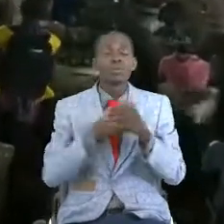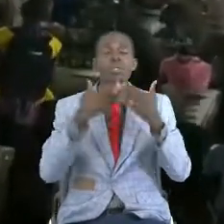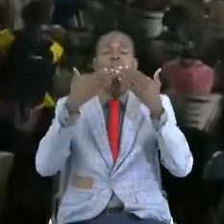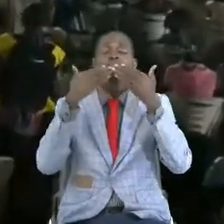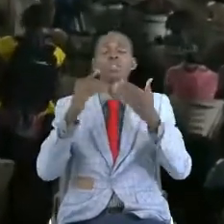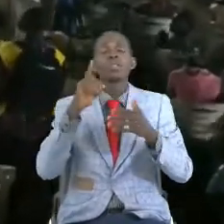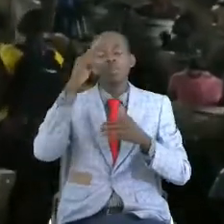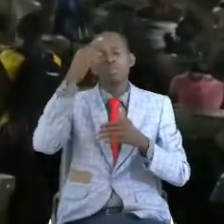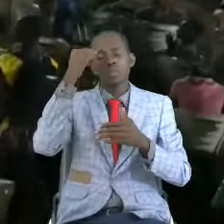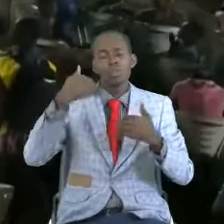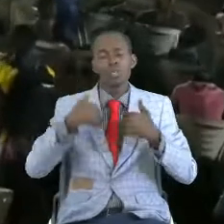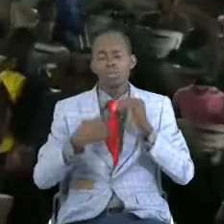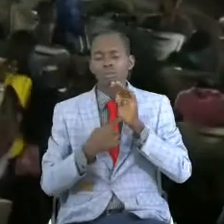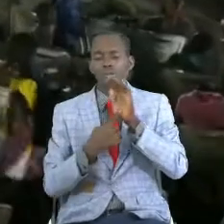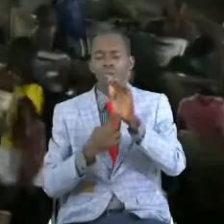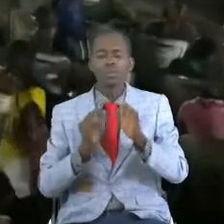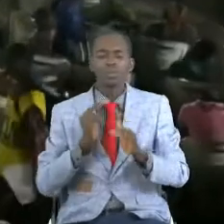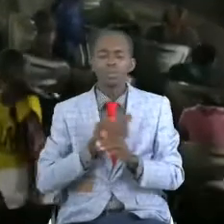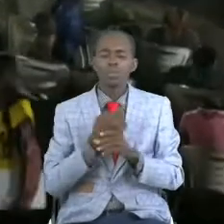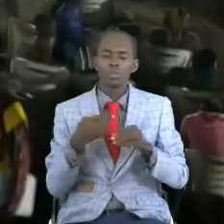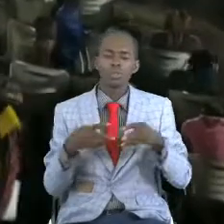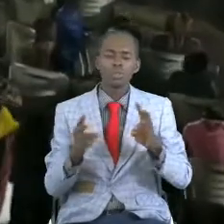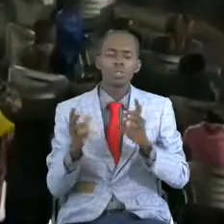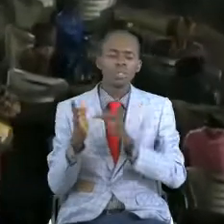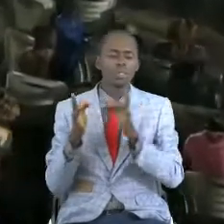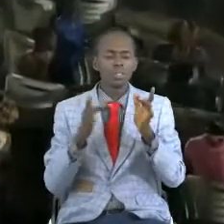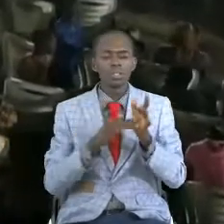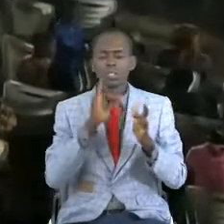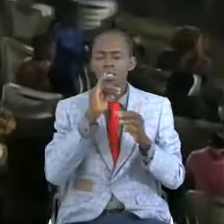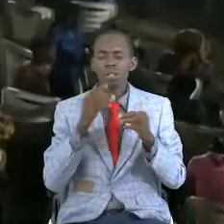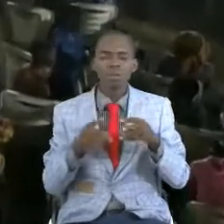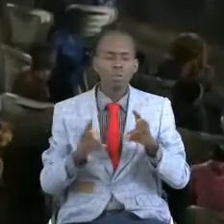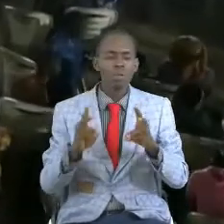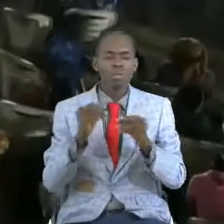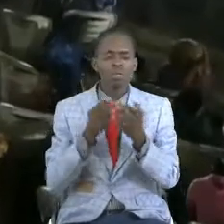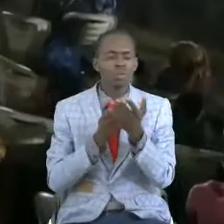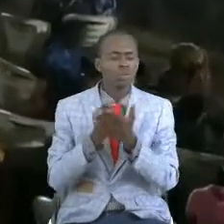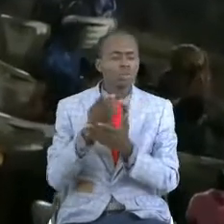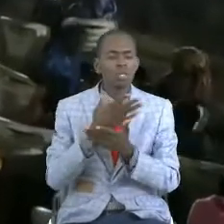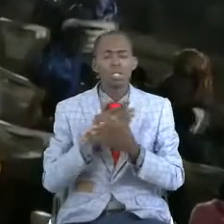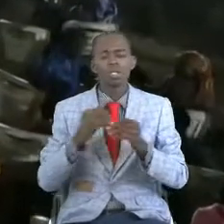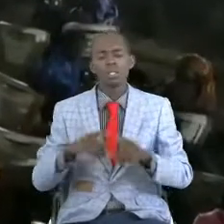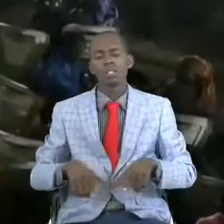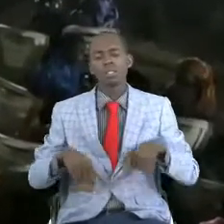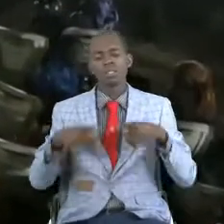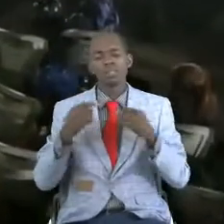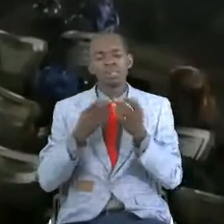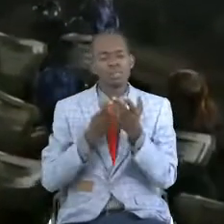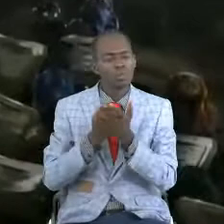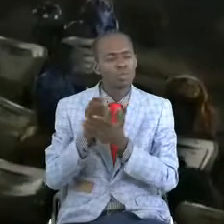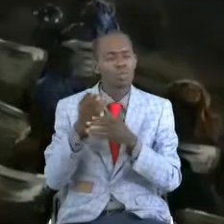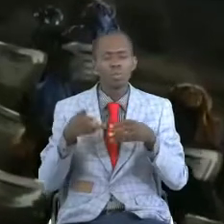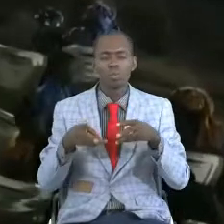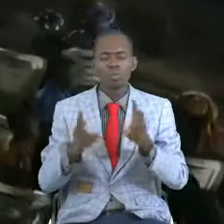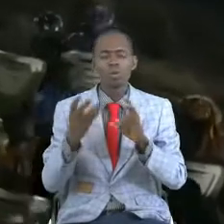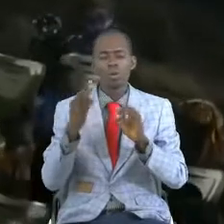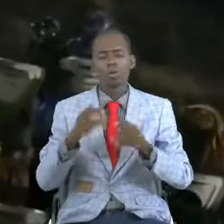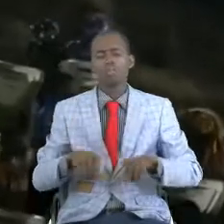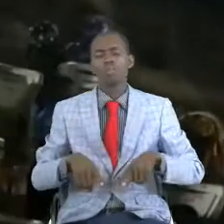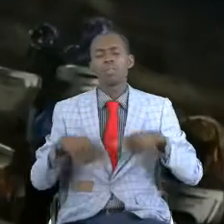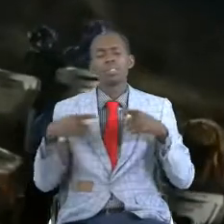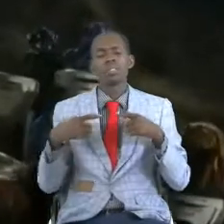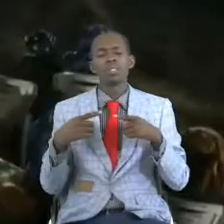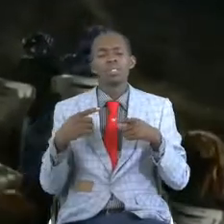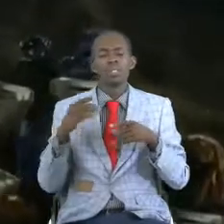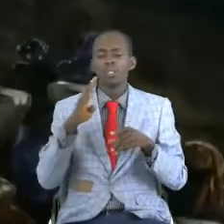way. Jesus is the way, the truth, and the life. The true way of life into the